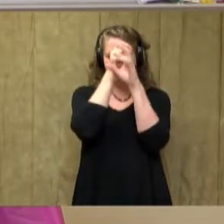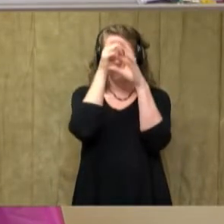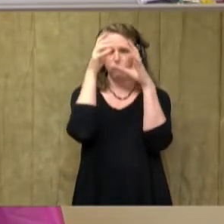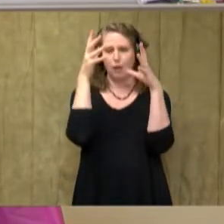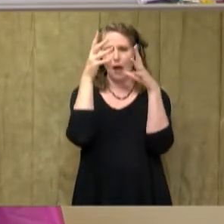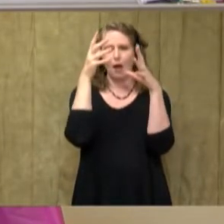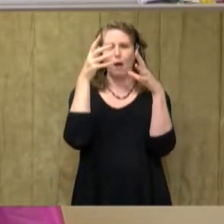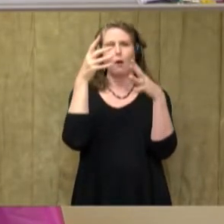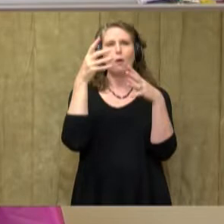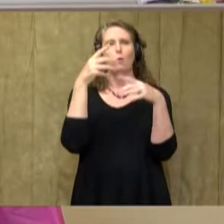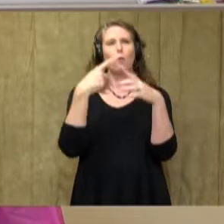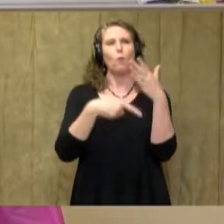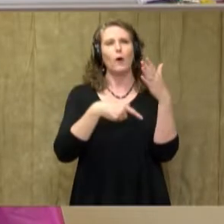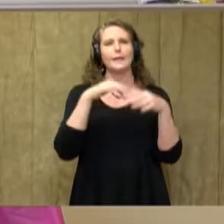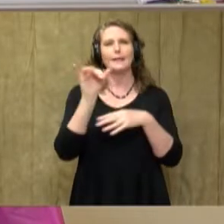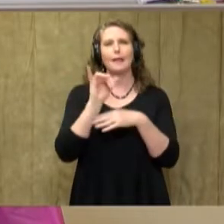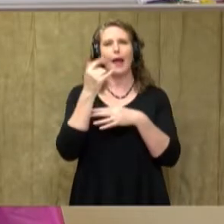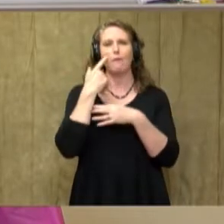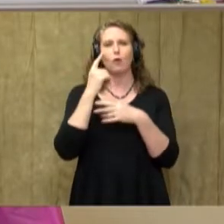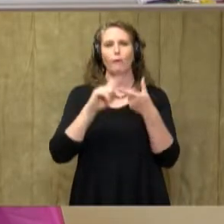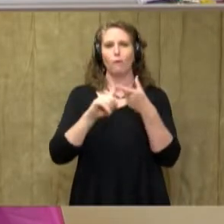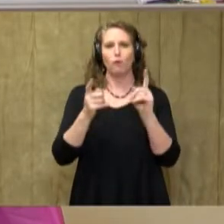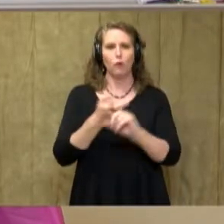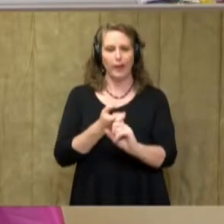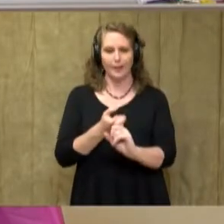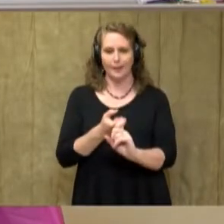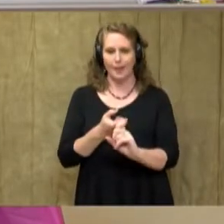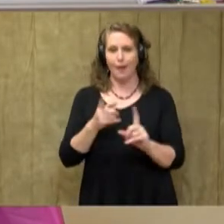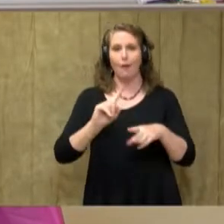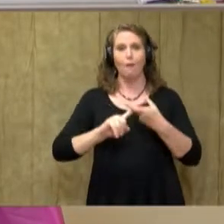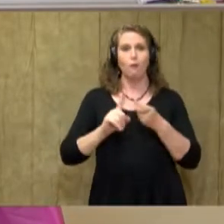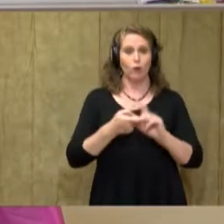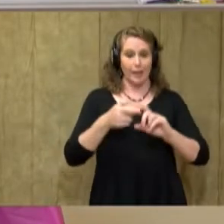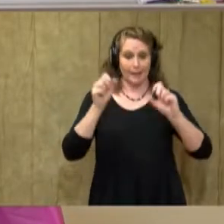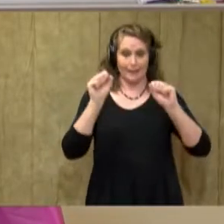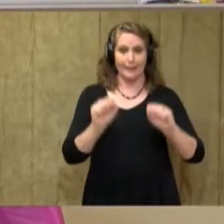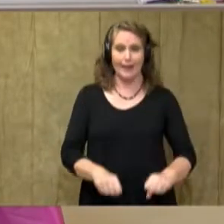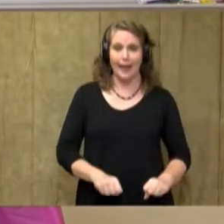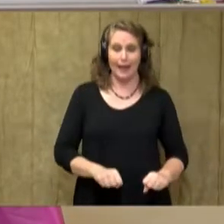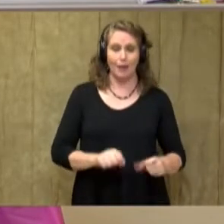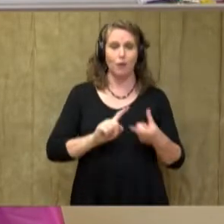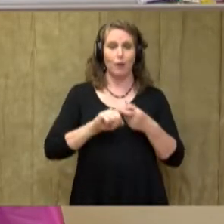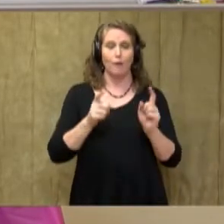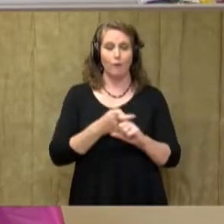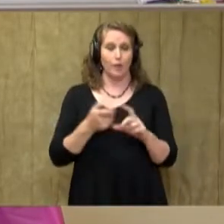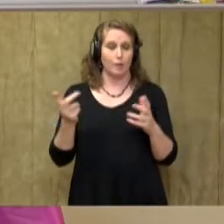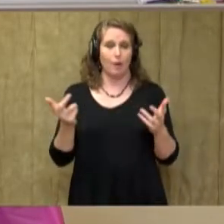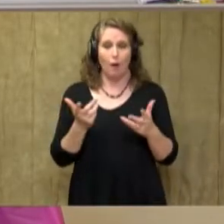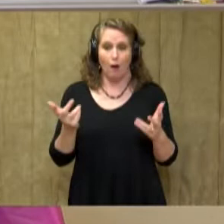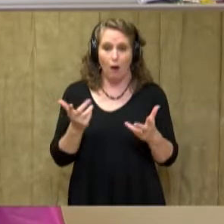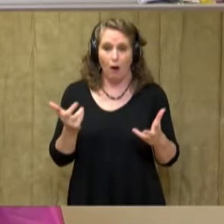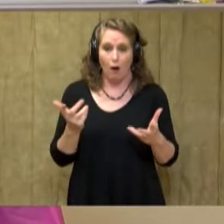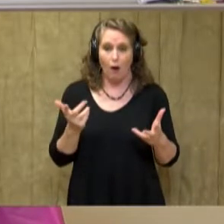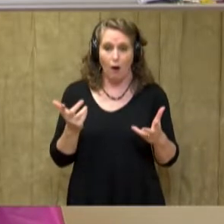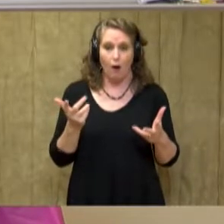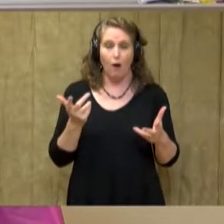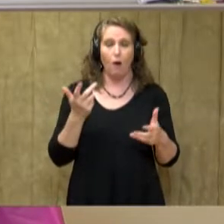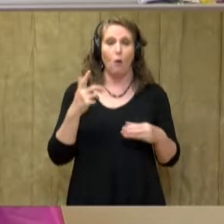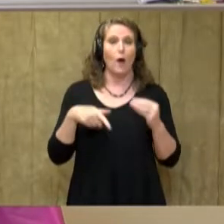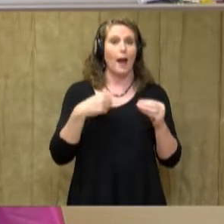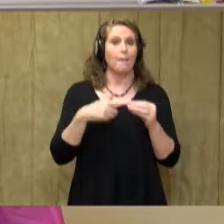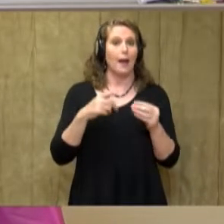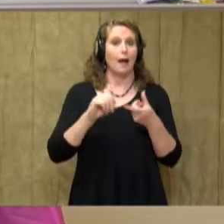background knowledge before we read our story. Okay, so friends can, friends are. What about